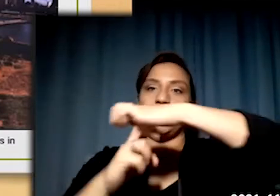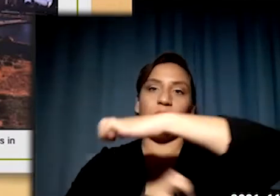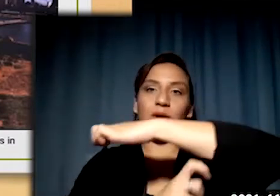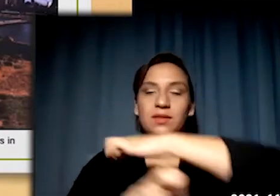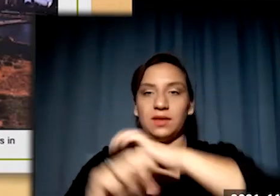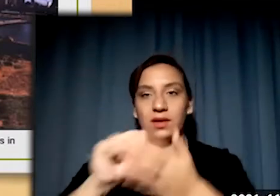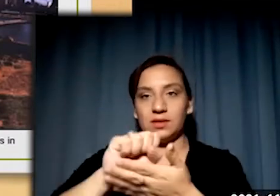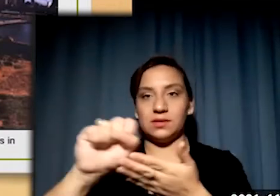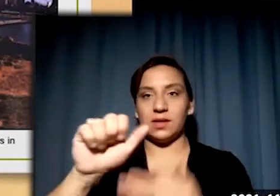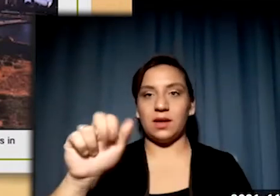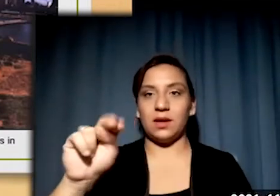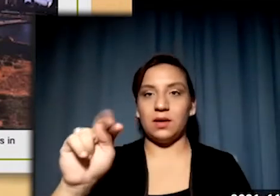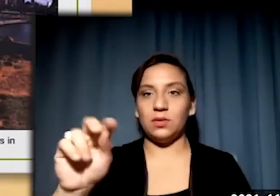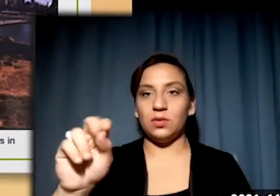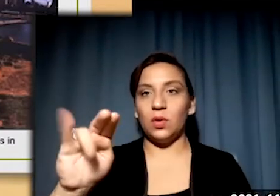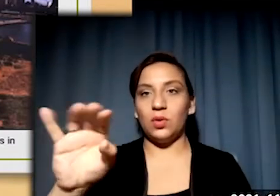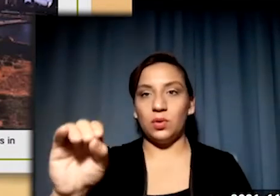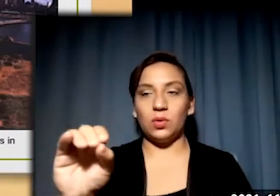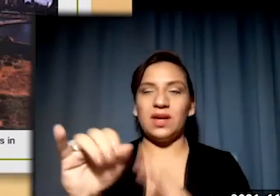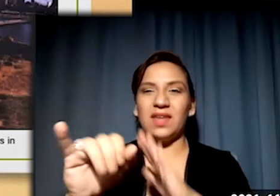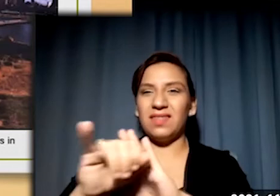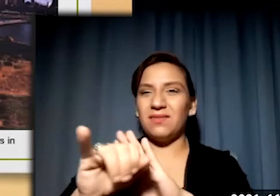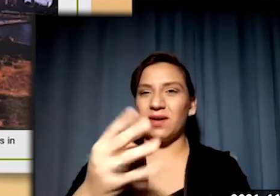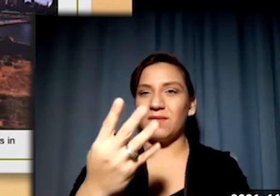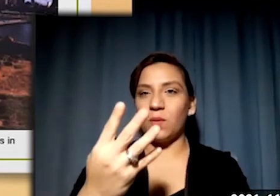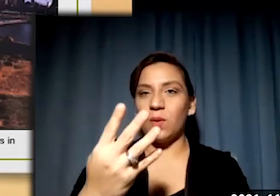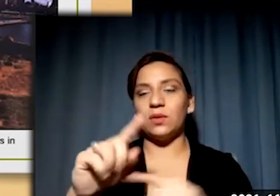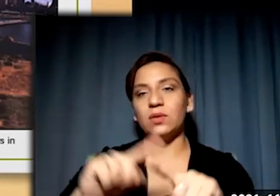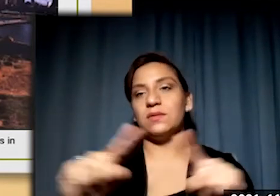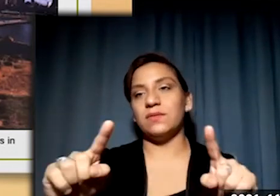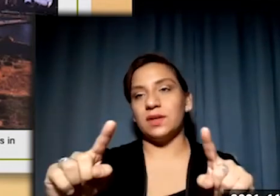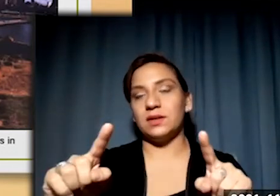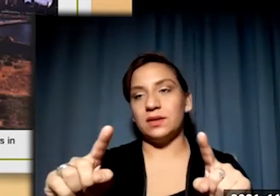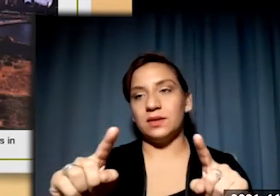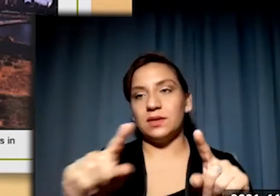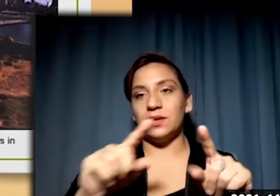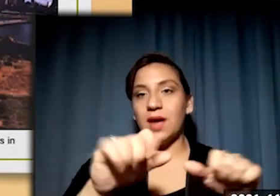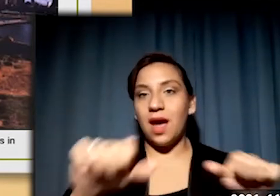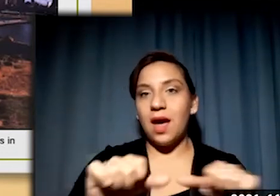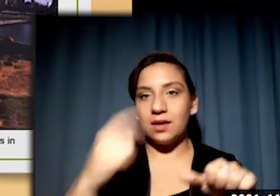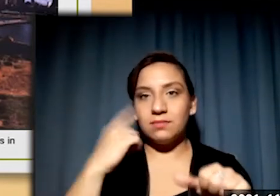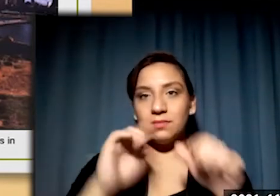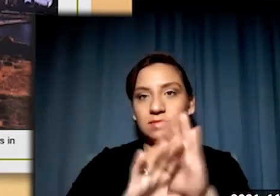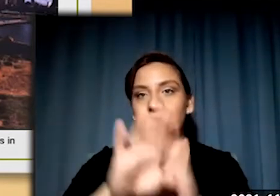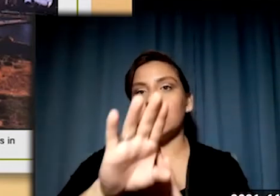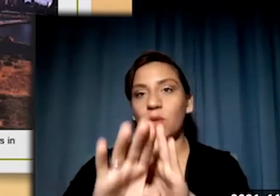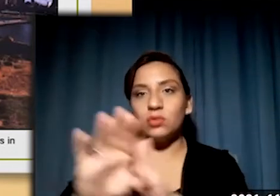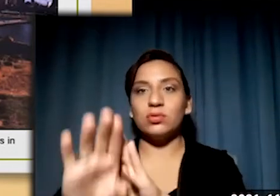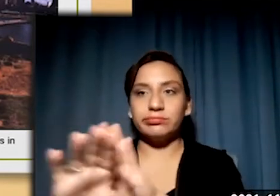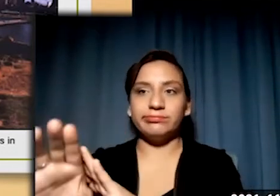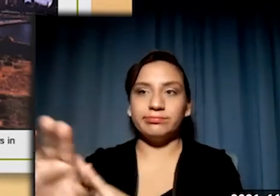of development that included an initial phase of provisional batteries or forts, first of wood and later of